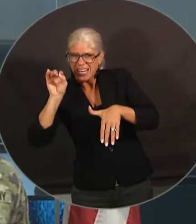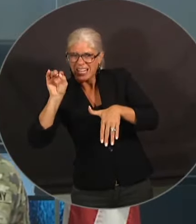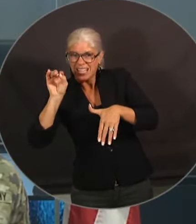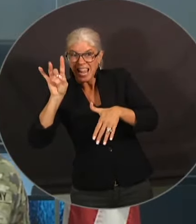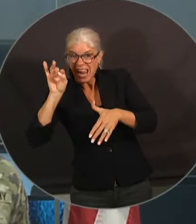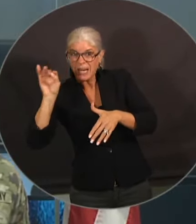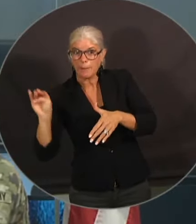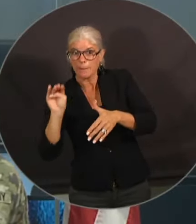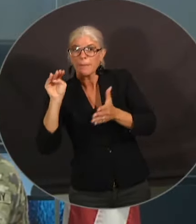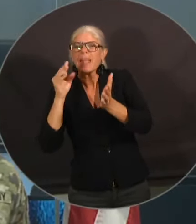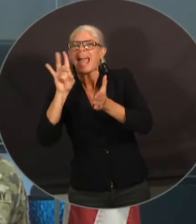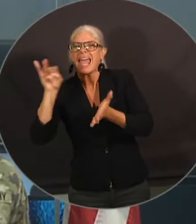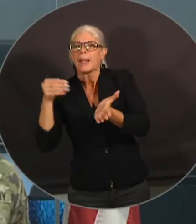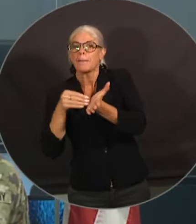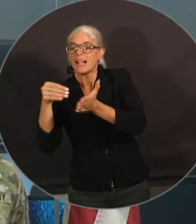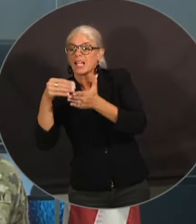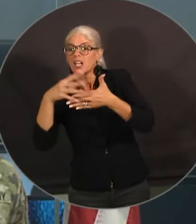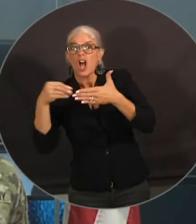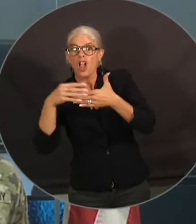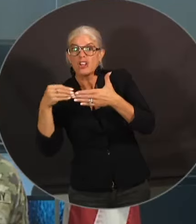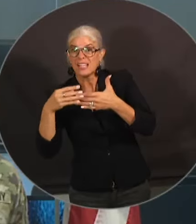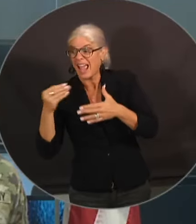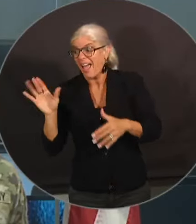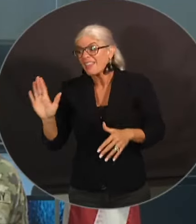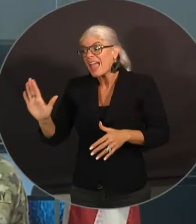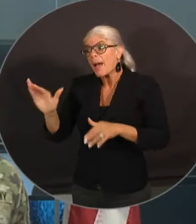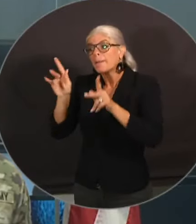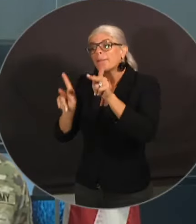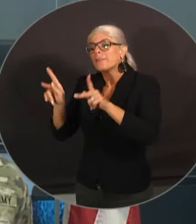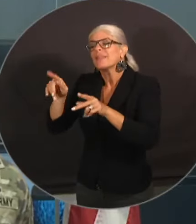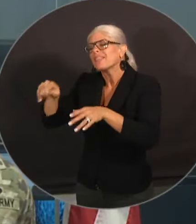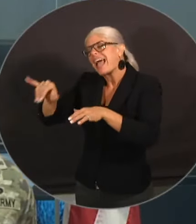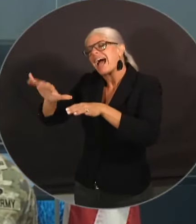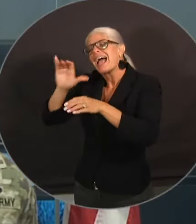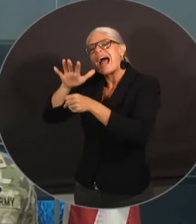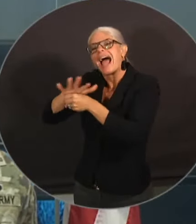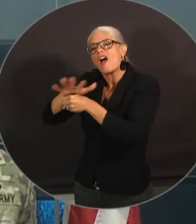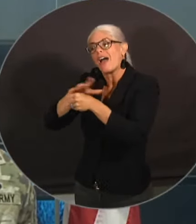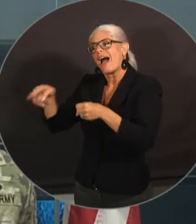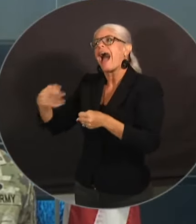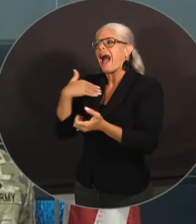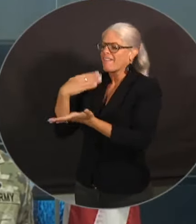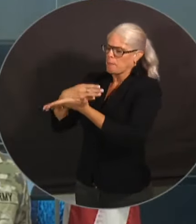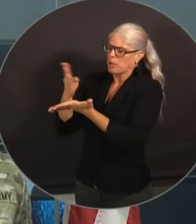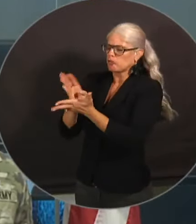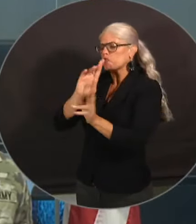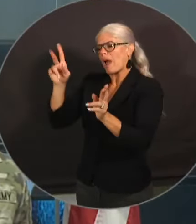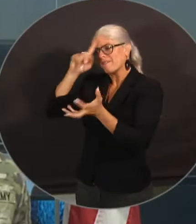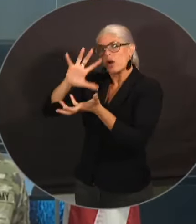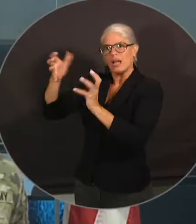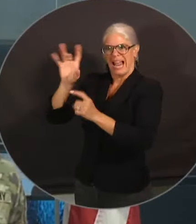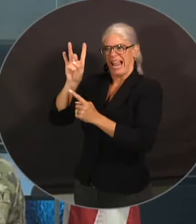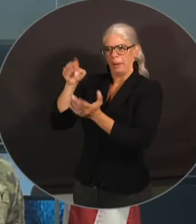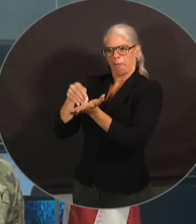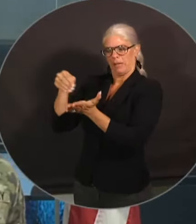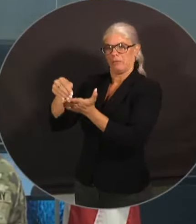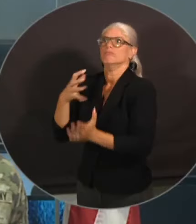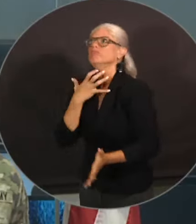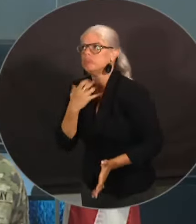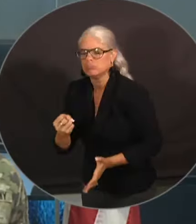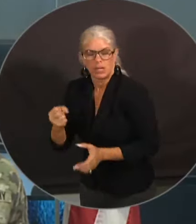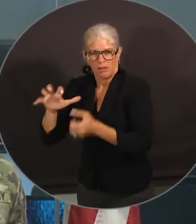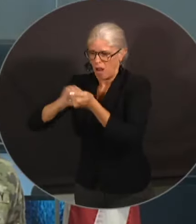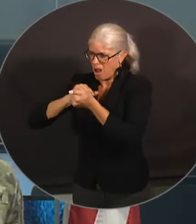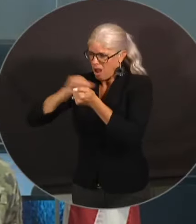was like $8 million. Well, that's not going to be something that's going to be feasible. So we know there's going to be need for support for